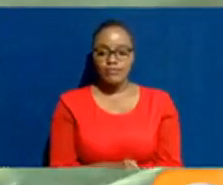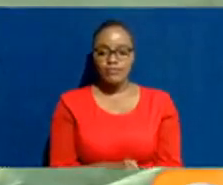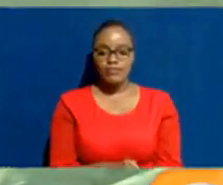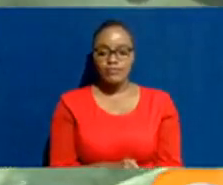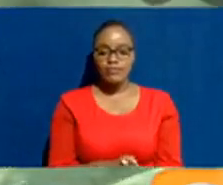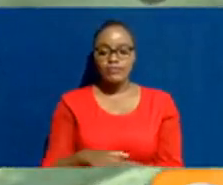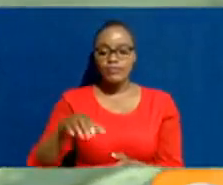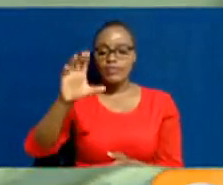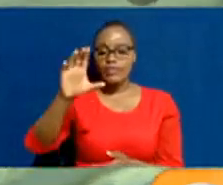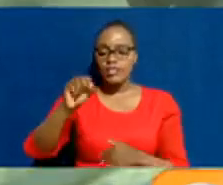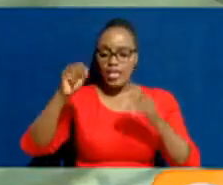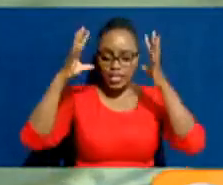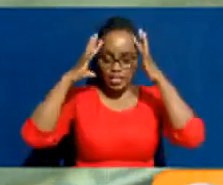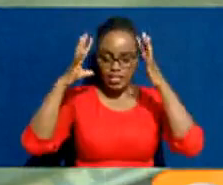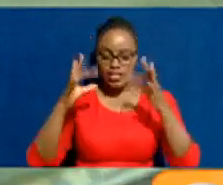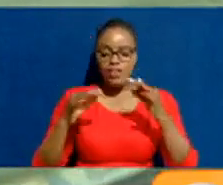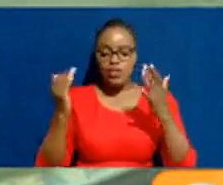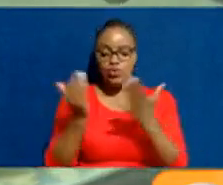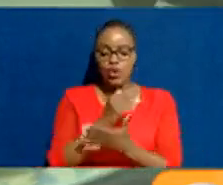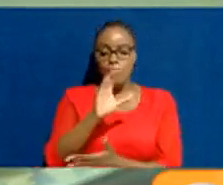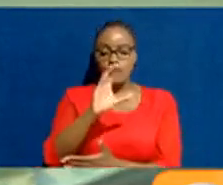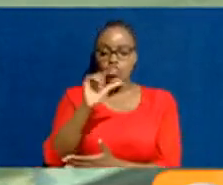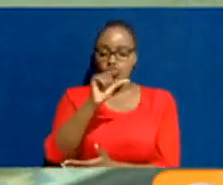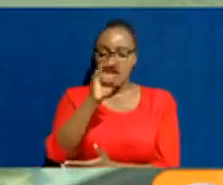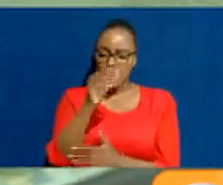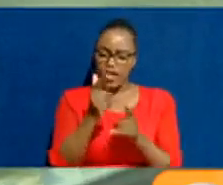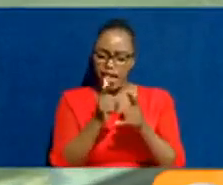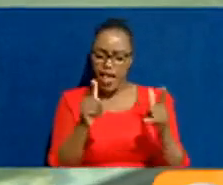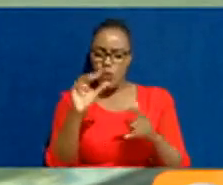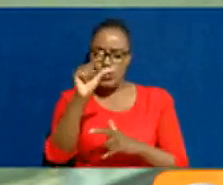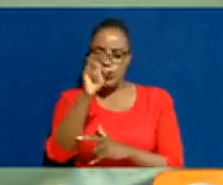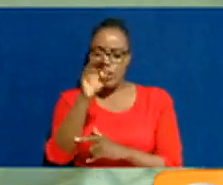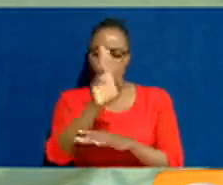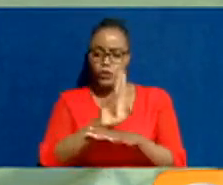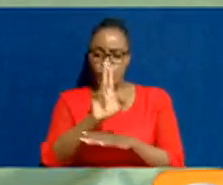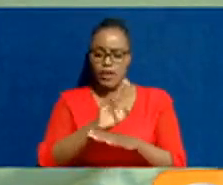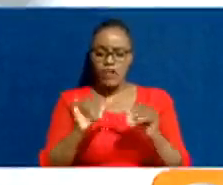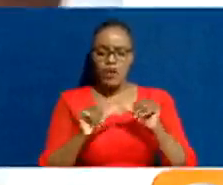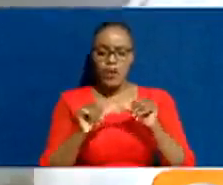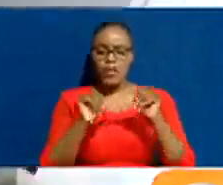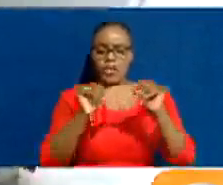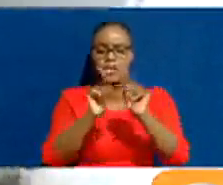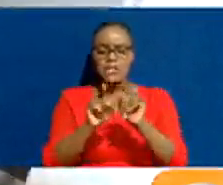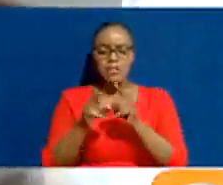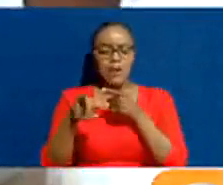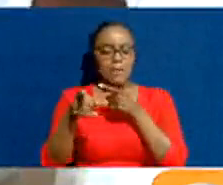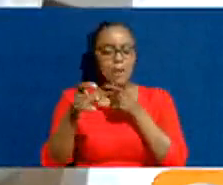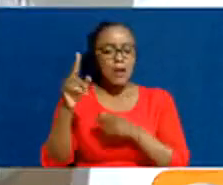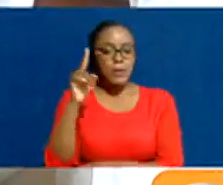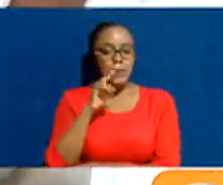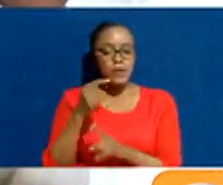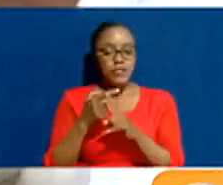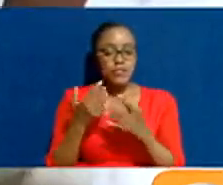Cabinet's decision to lift the ban on GMOs 4 days ago continues to draw sharp criticism